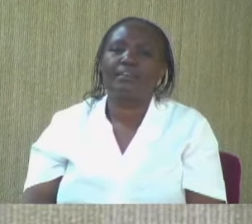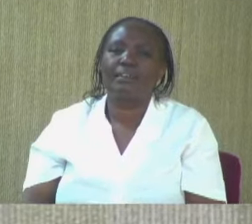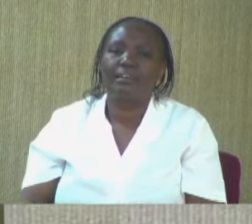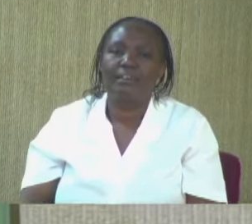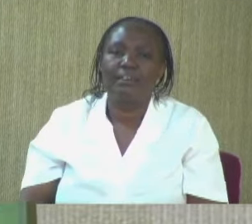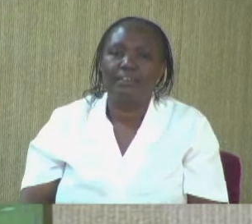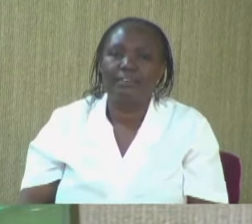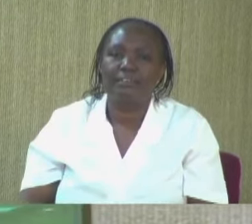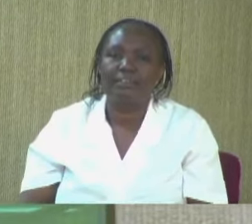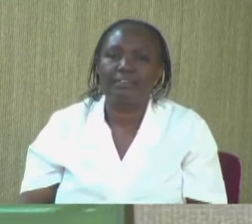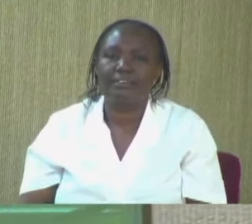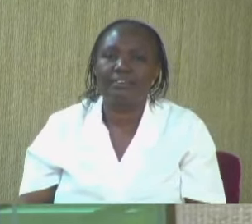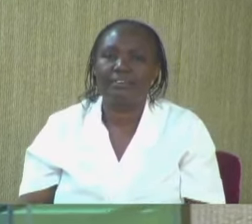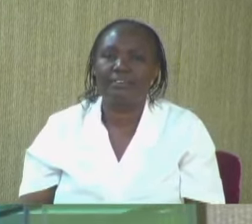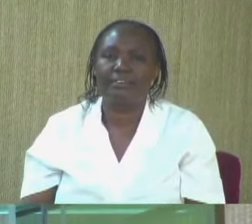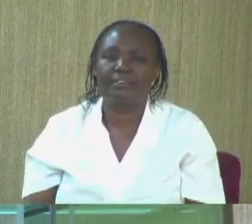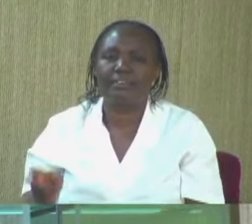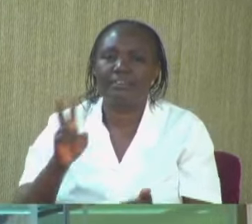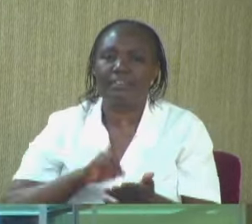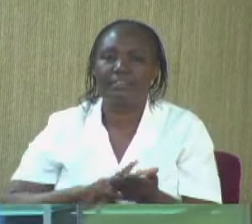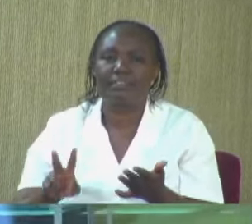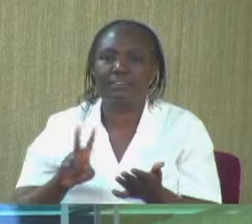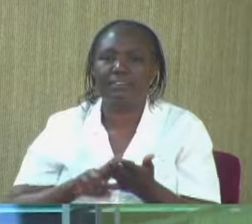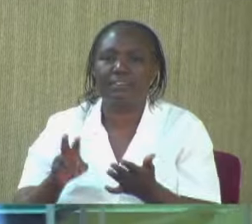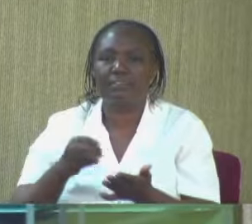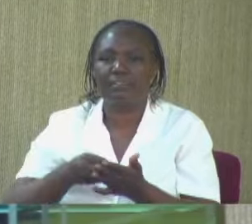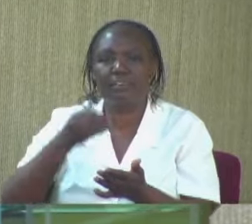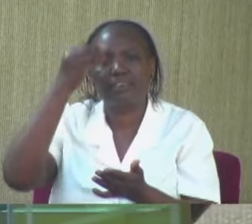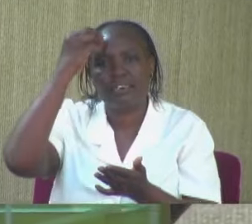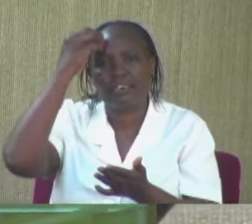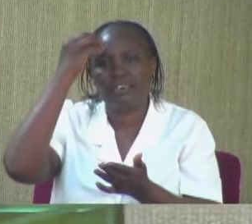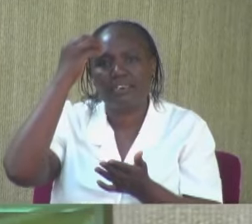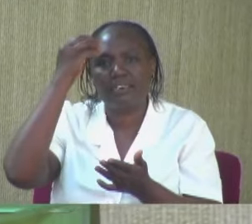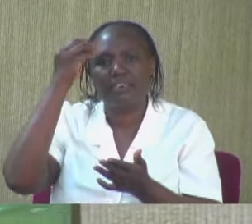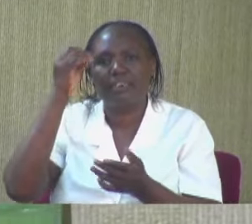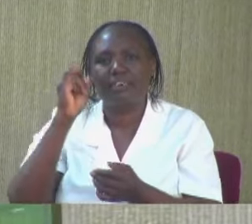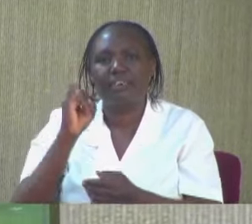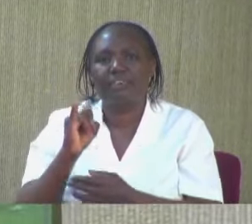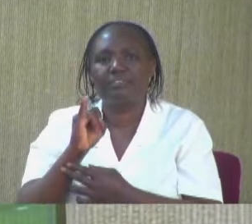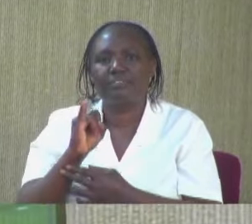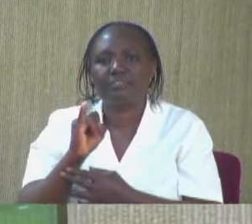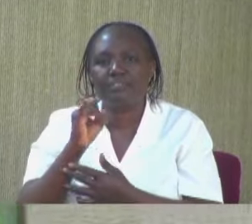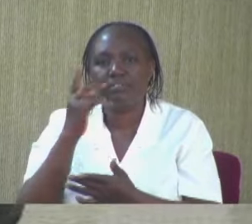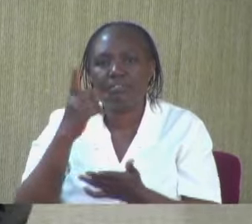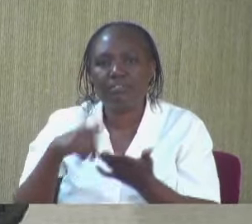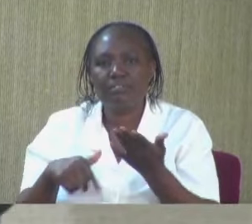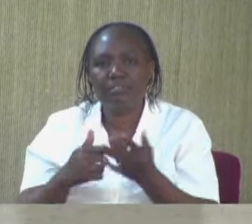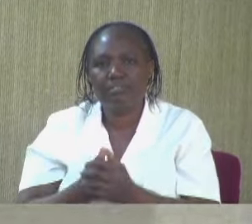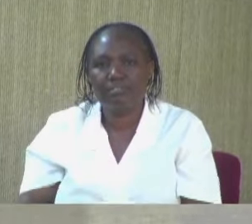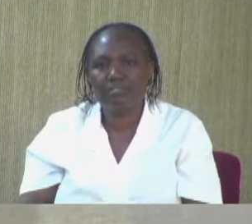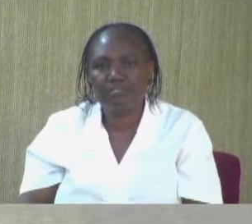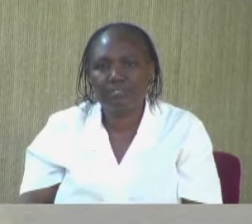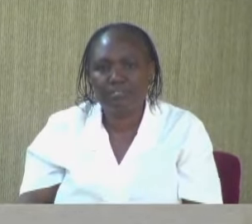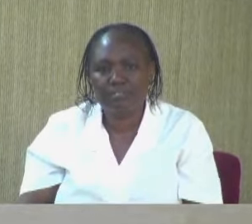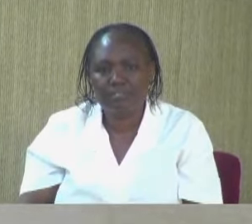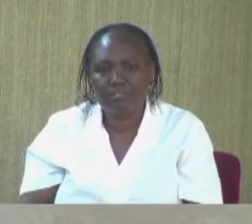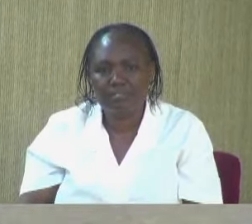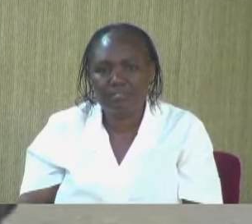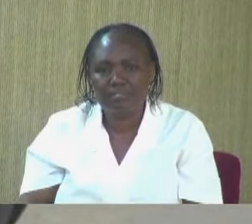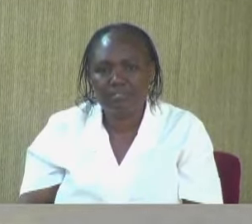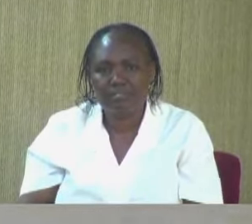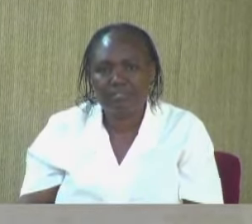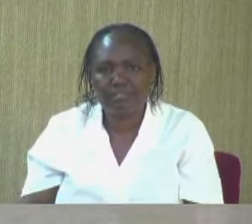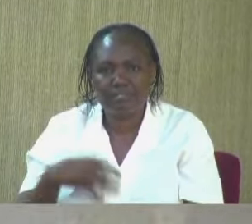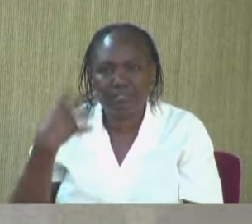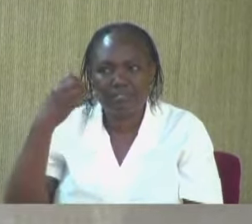The text that we have been studying all week long is, maybe let me see the class that I have. Which was the text we have been